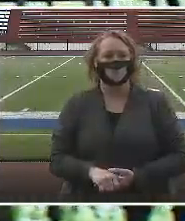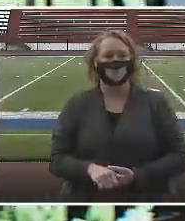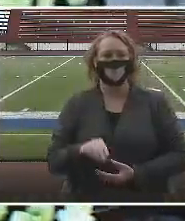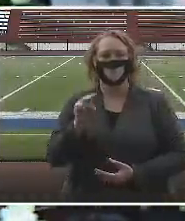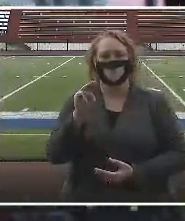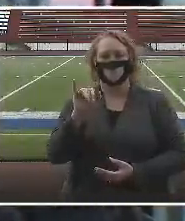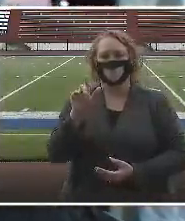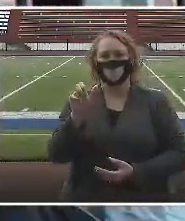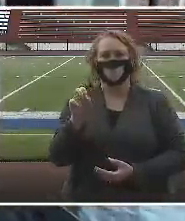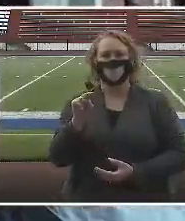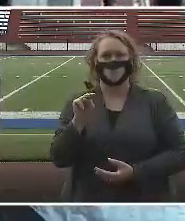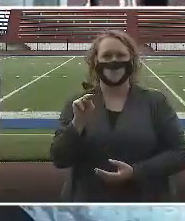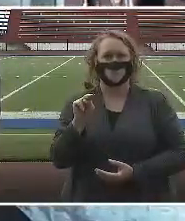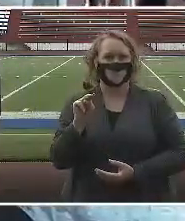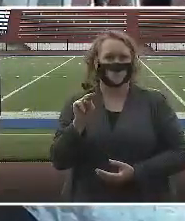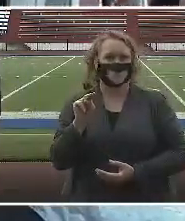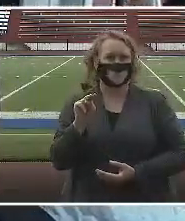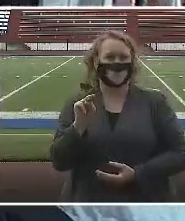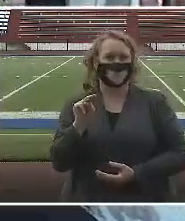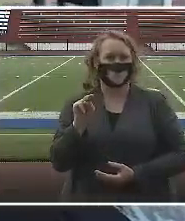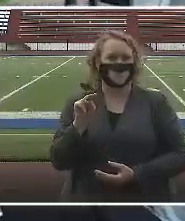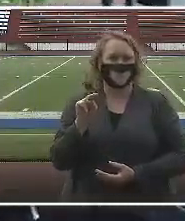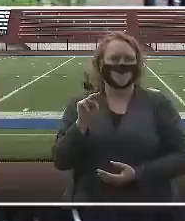Milan Mallory.